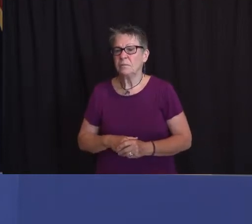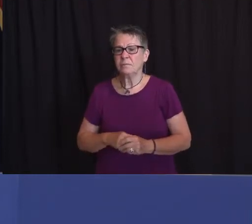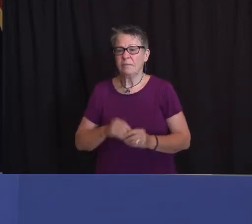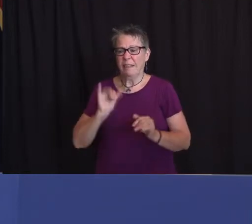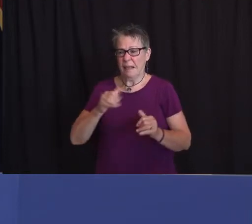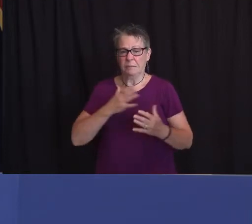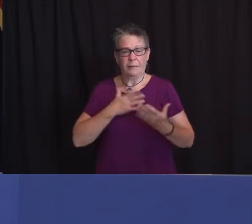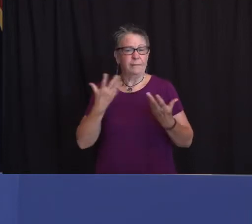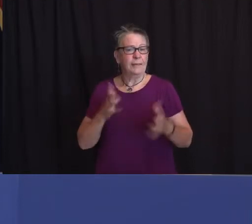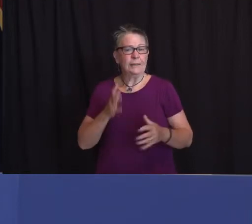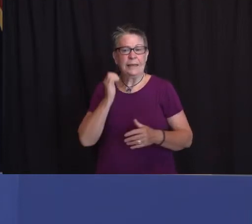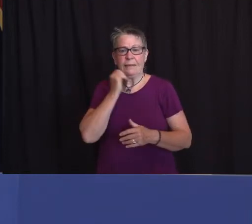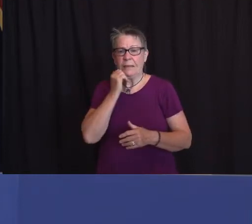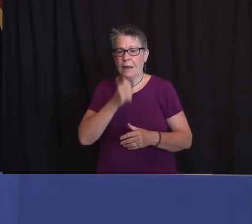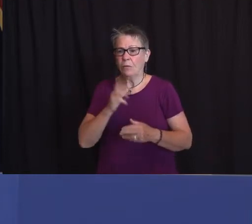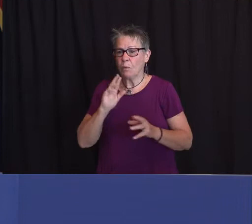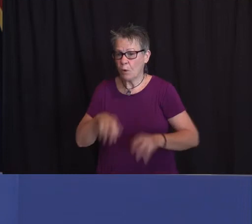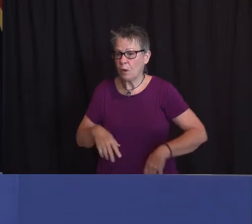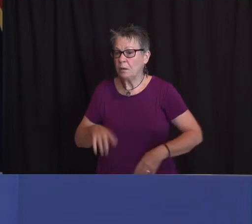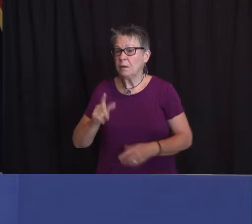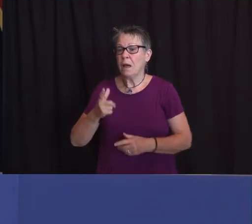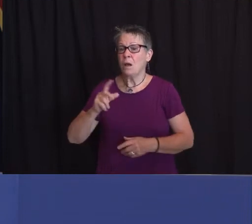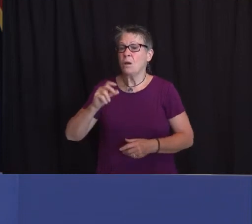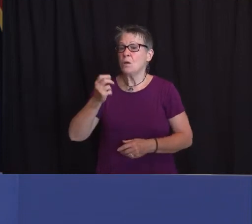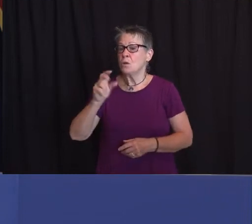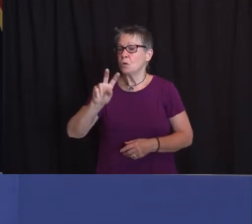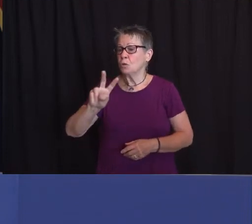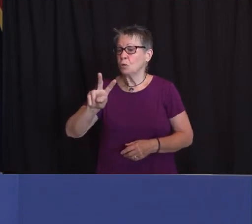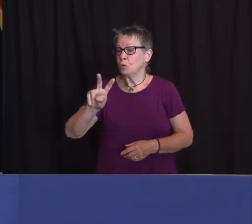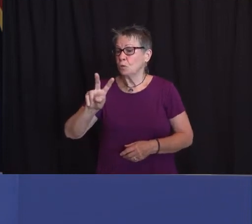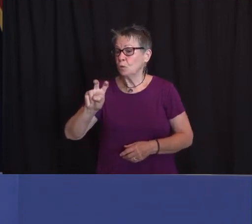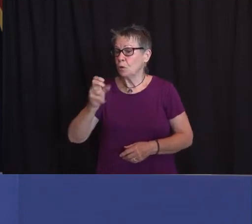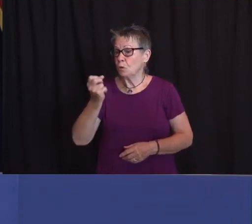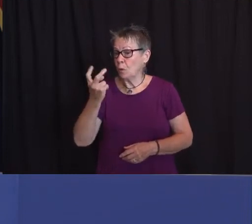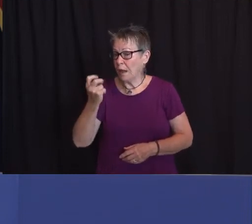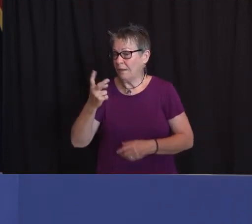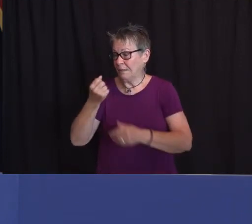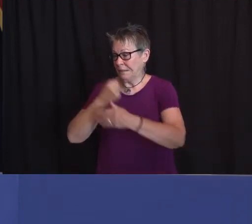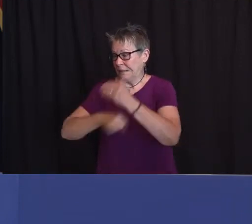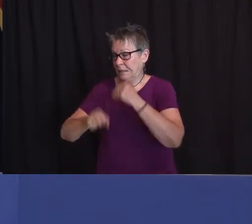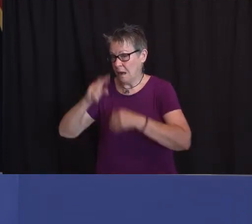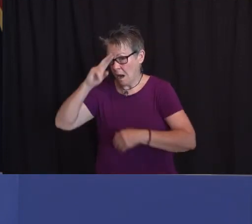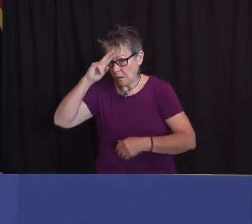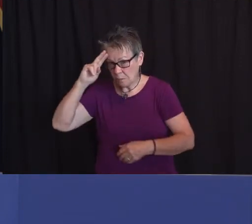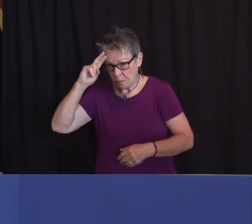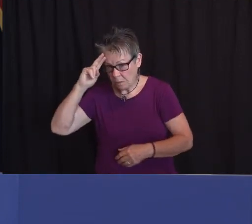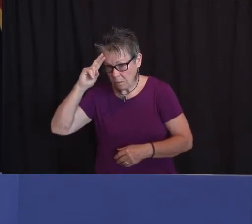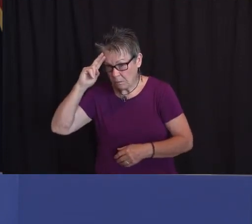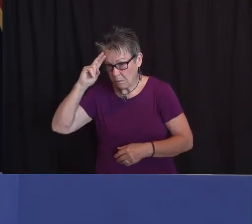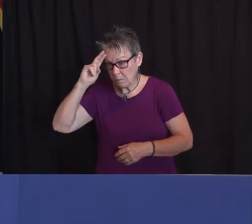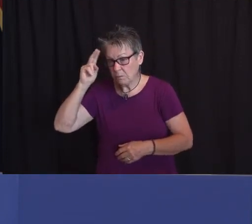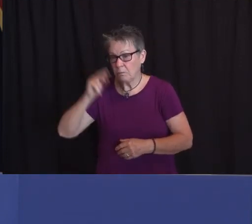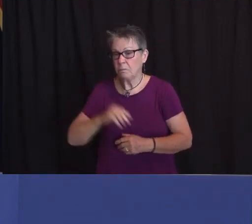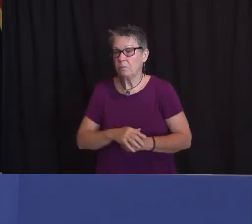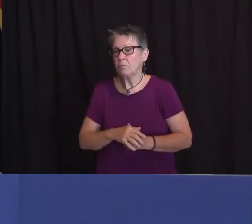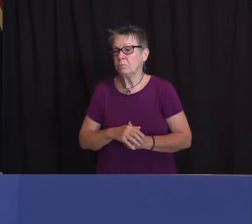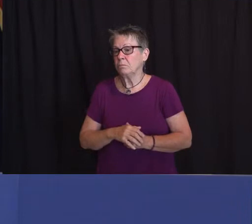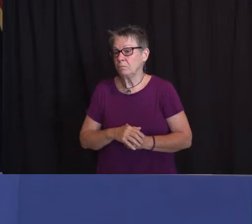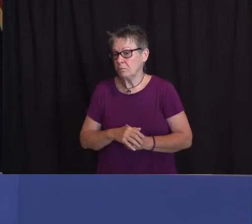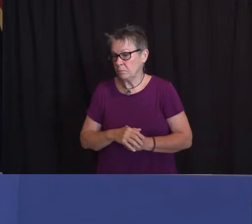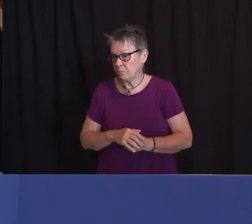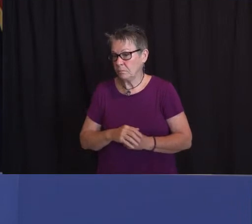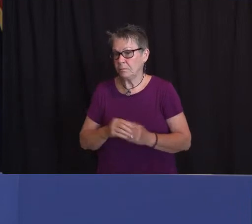312 hospitalizations of COVID-19 patients and PUIs, and that is with 3